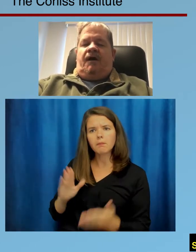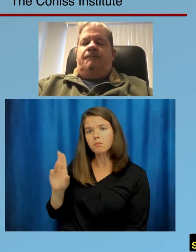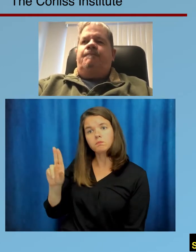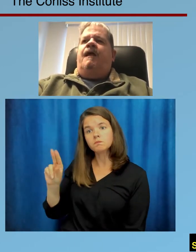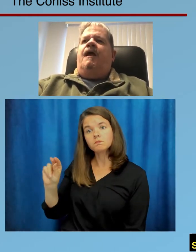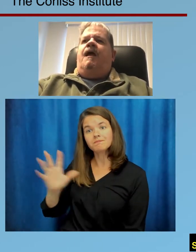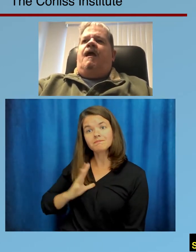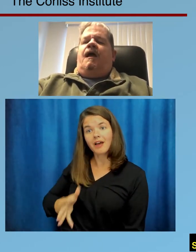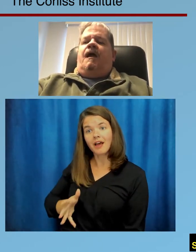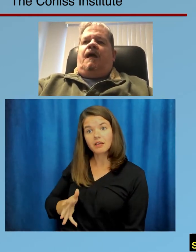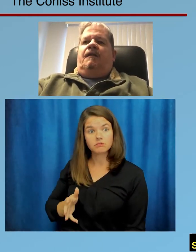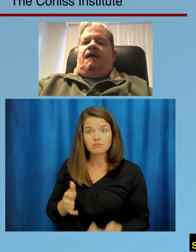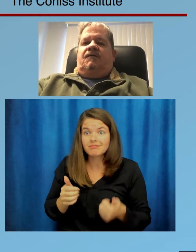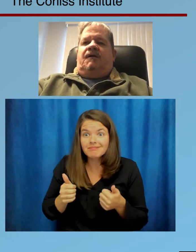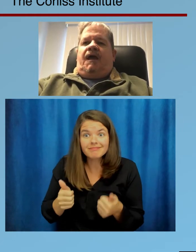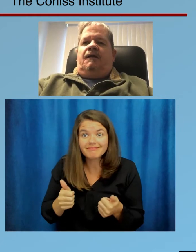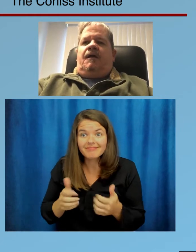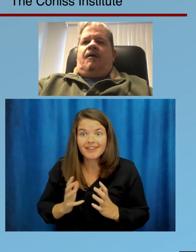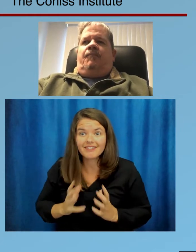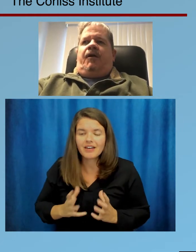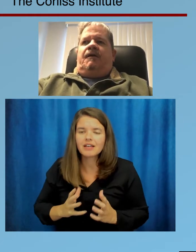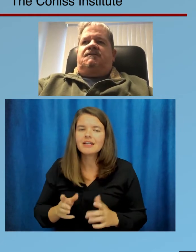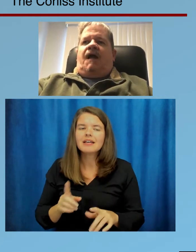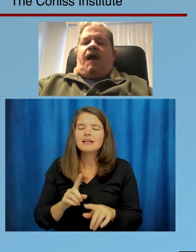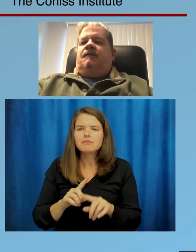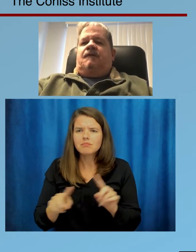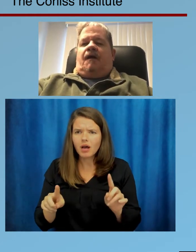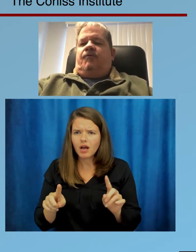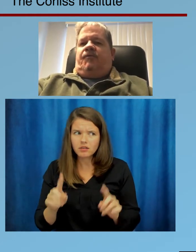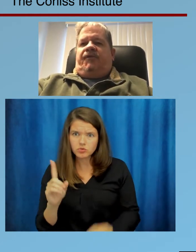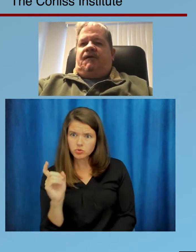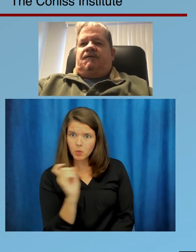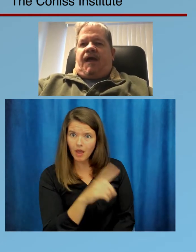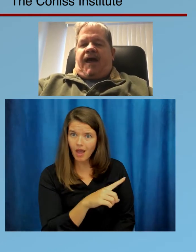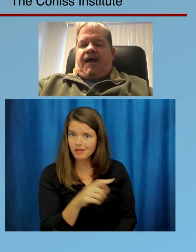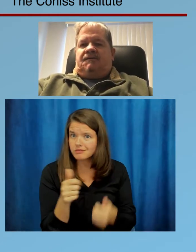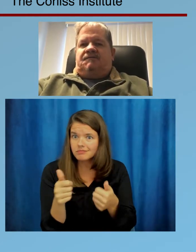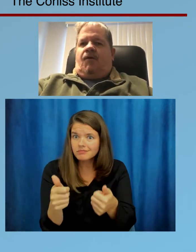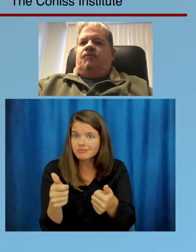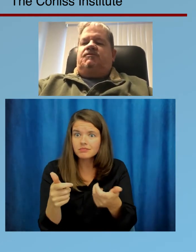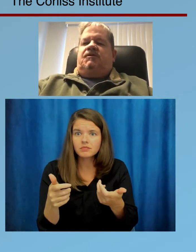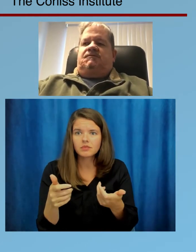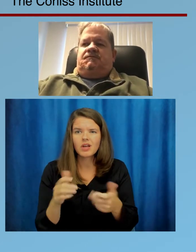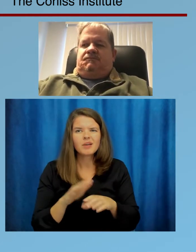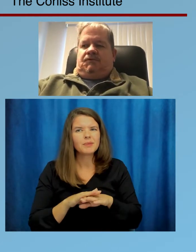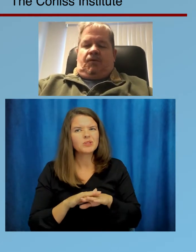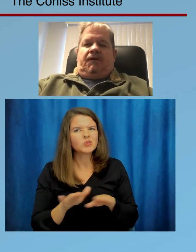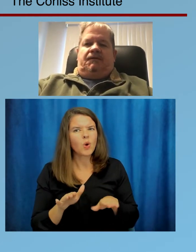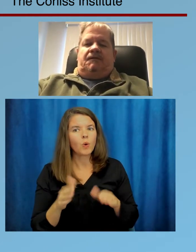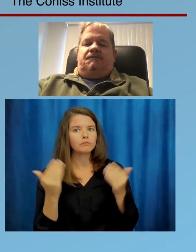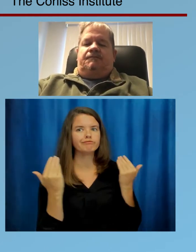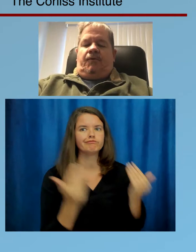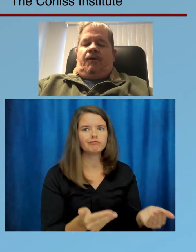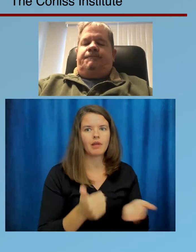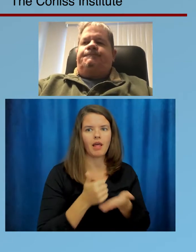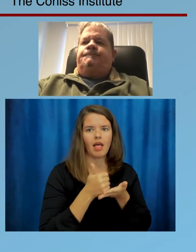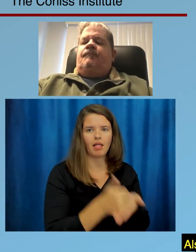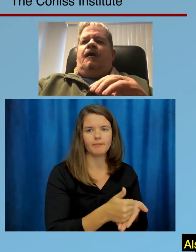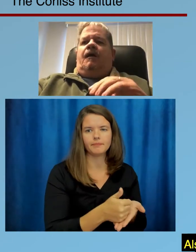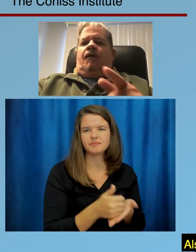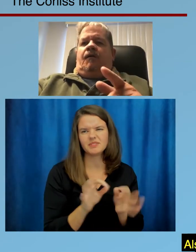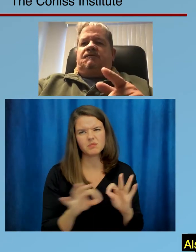they're fine, and that's okay. But it's not a terrible thing to ask. Don't just do it. That's